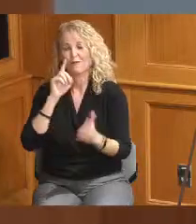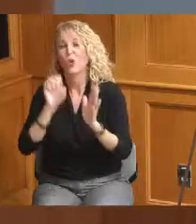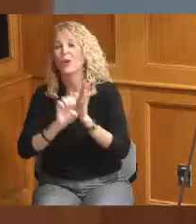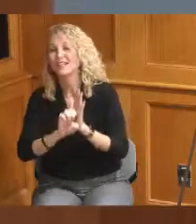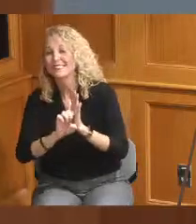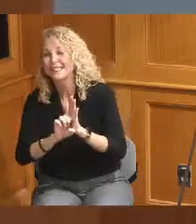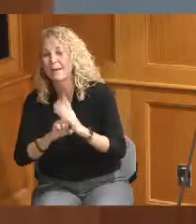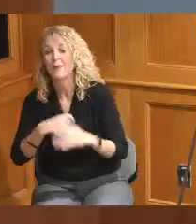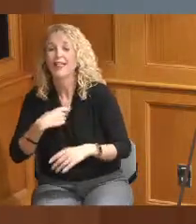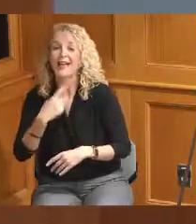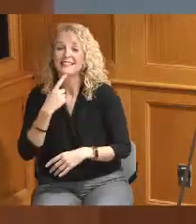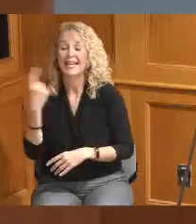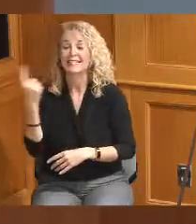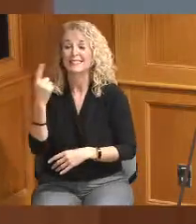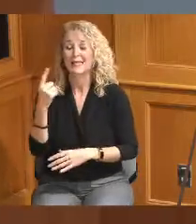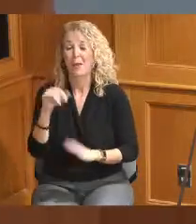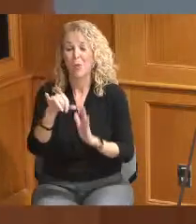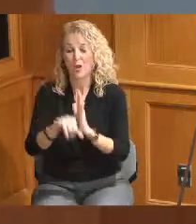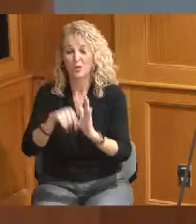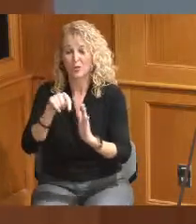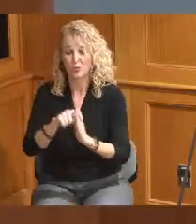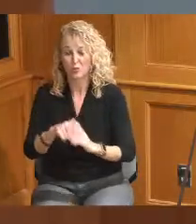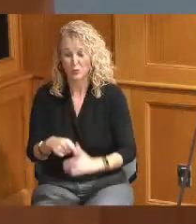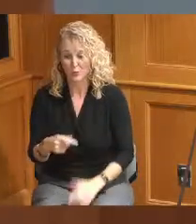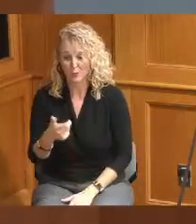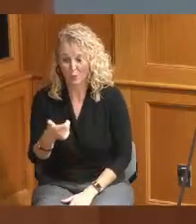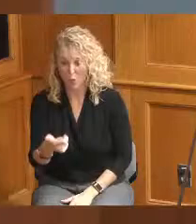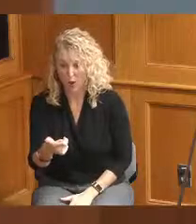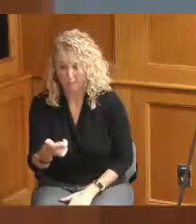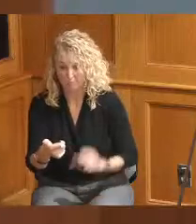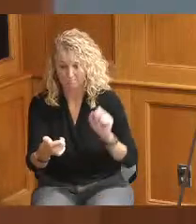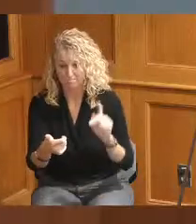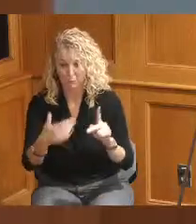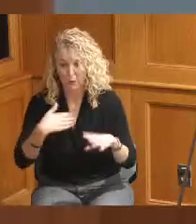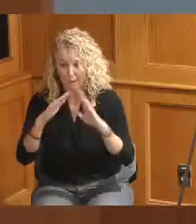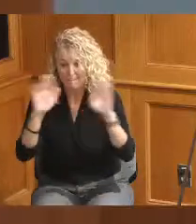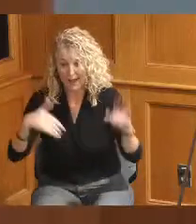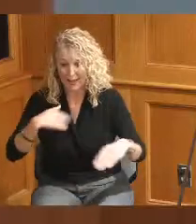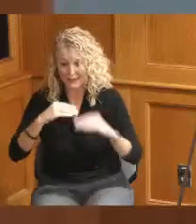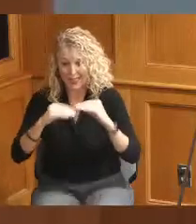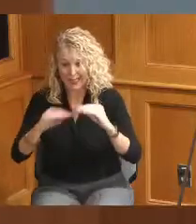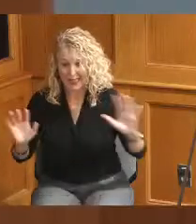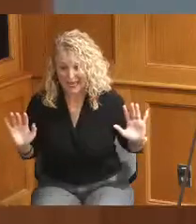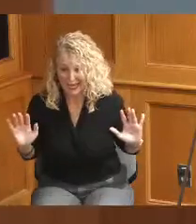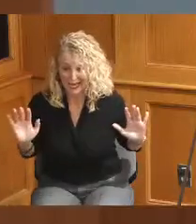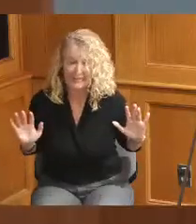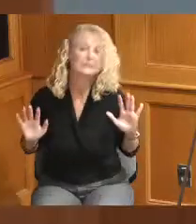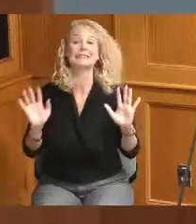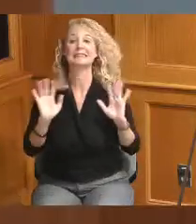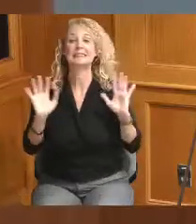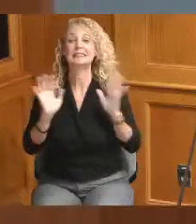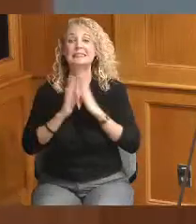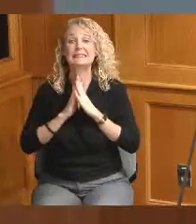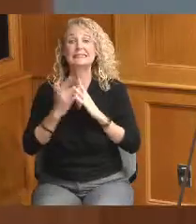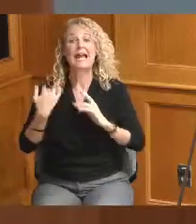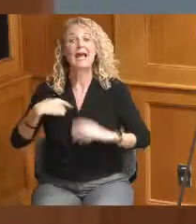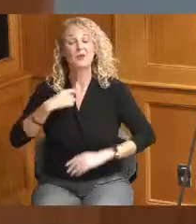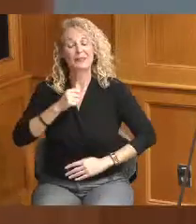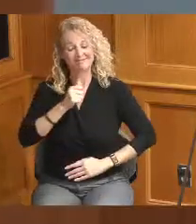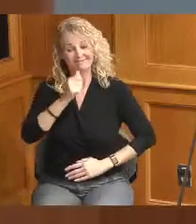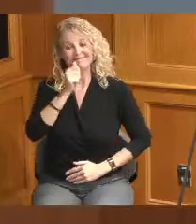to say watches a video on YouTube and says, okay, I can wire my house or wire my pool. And we suffer through it with